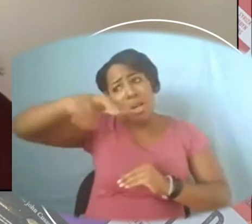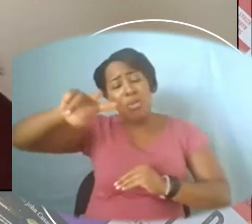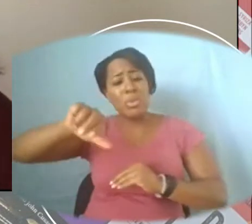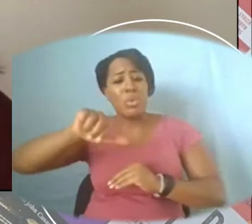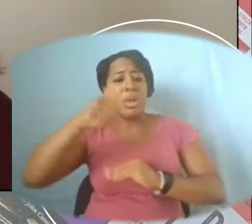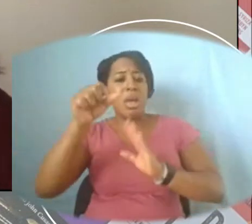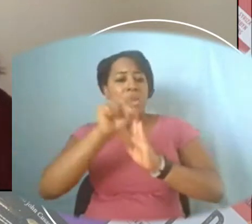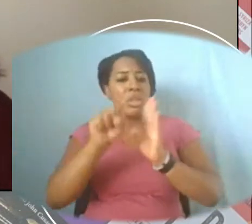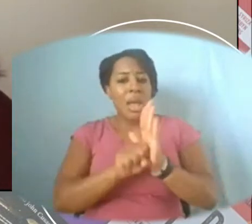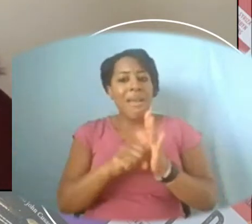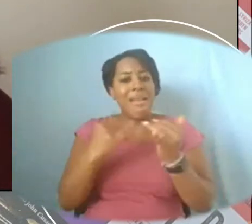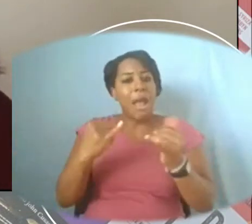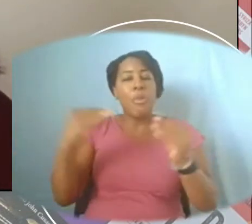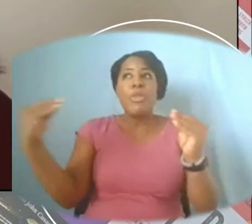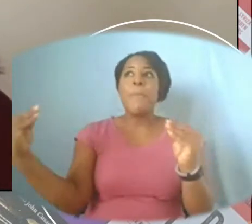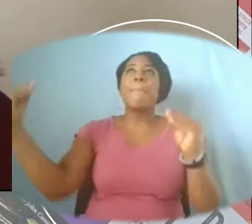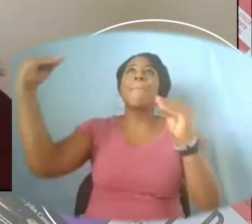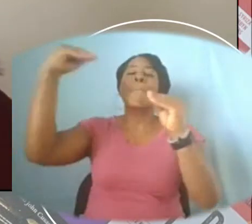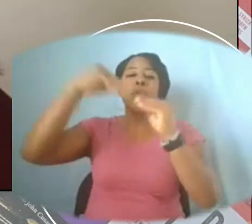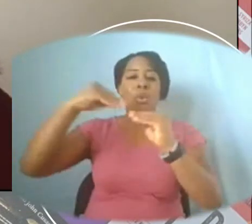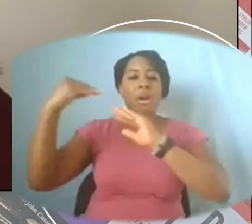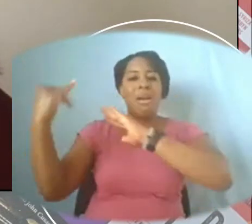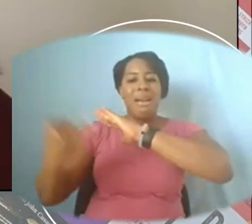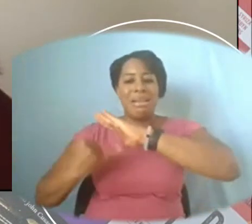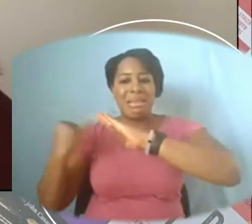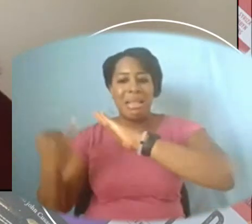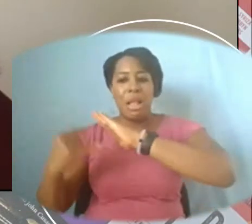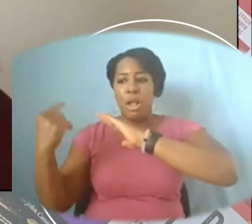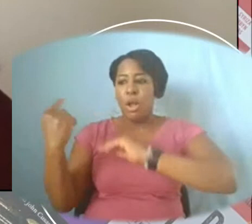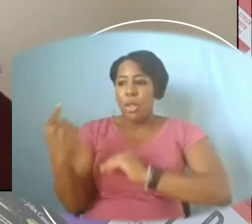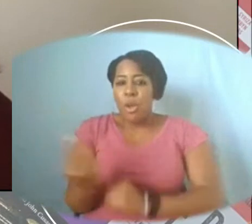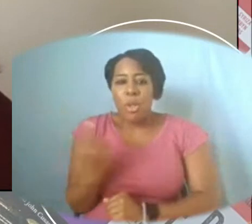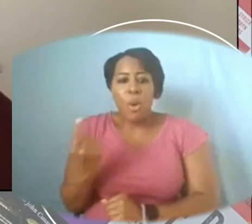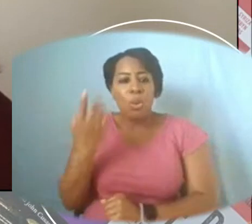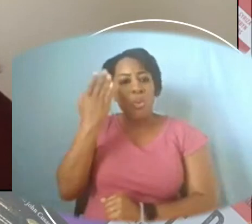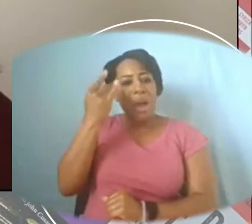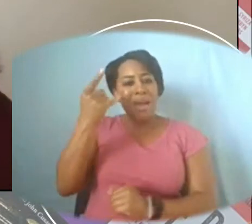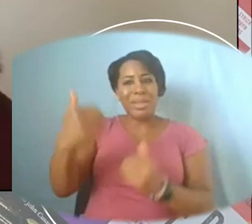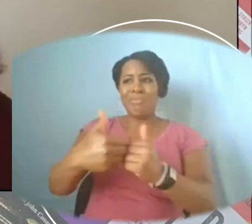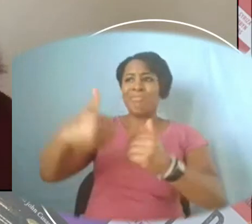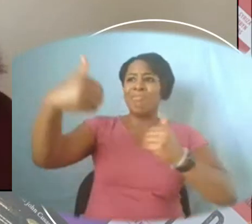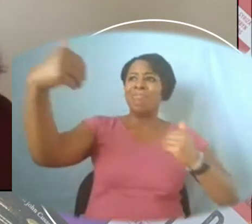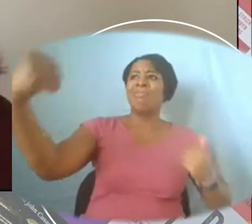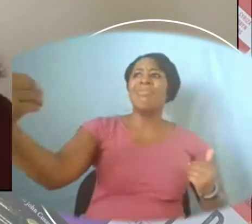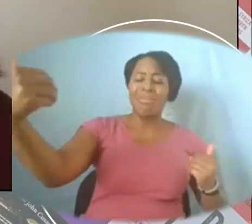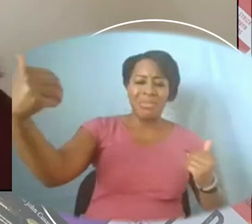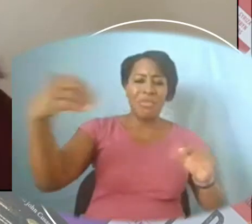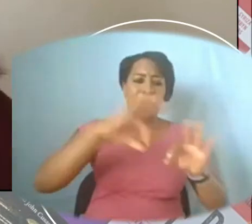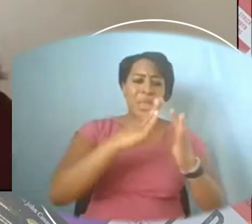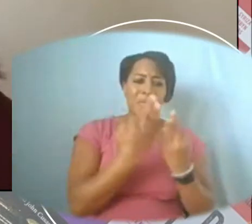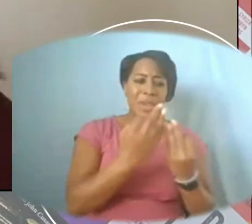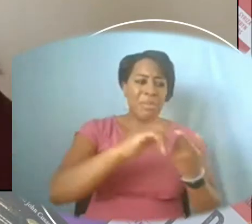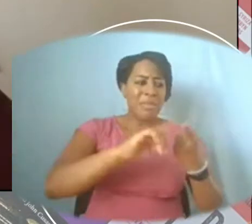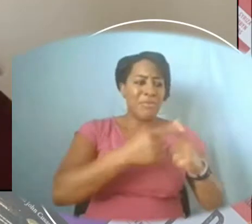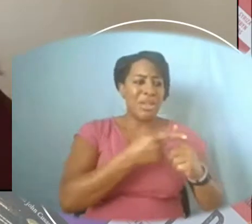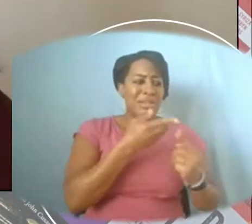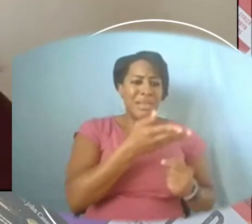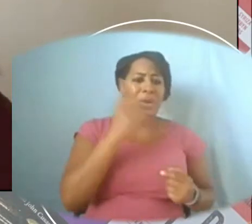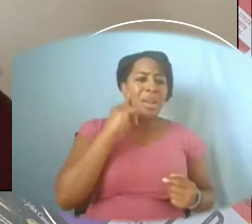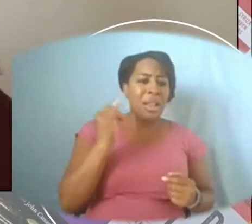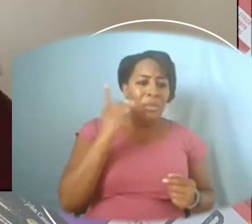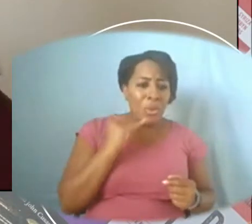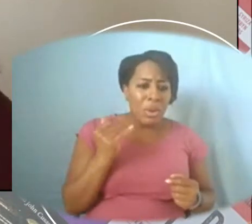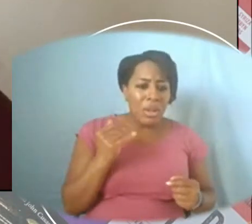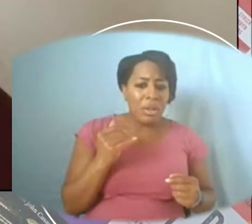even more because now they're even farther from loved ones if their loved ones are here in California. And then, of course,